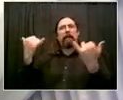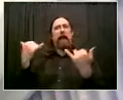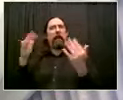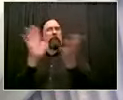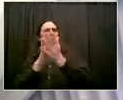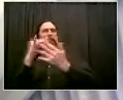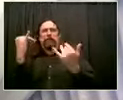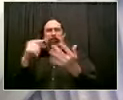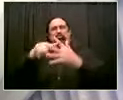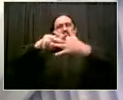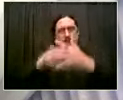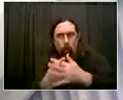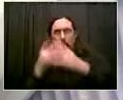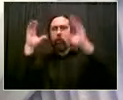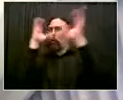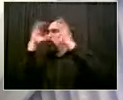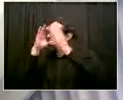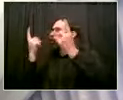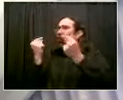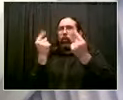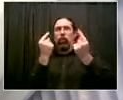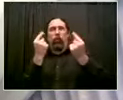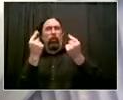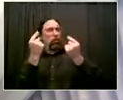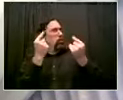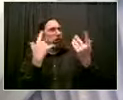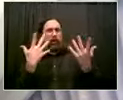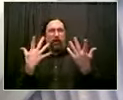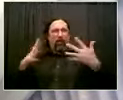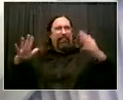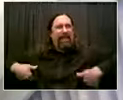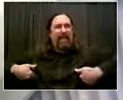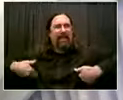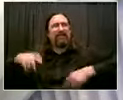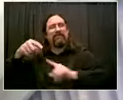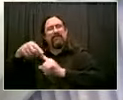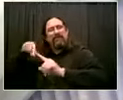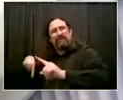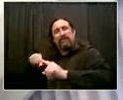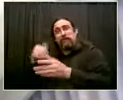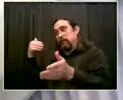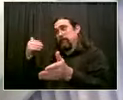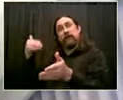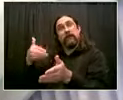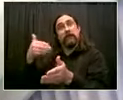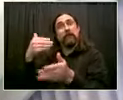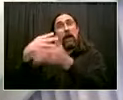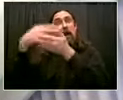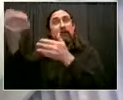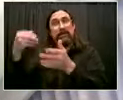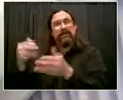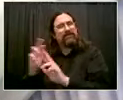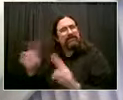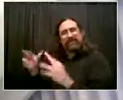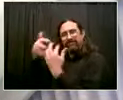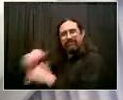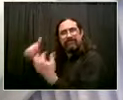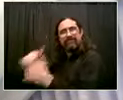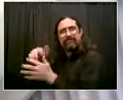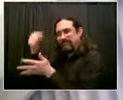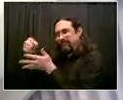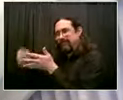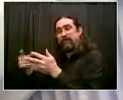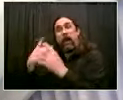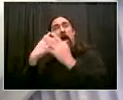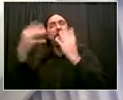so it is absolutely important that we, you know, make sure that people have housing, make sure that they have health care, make